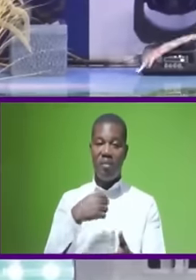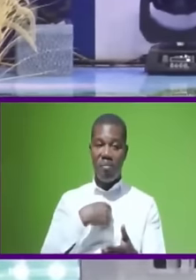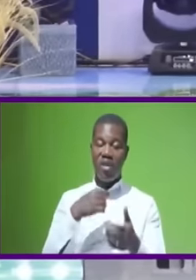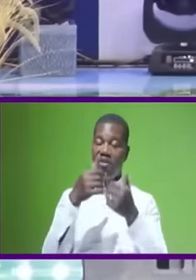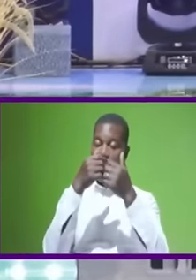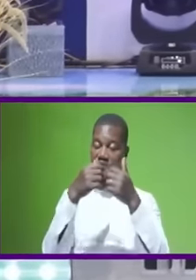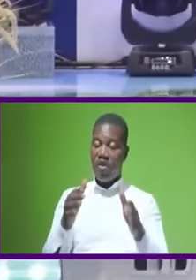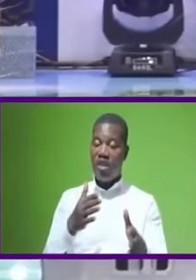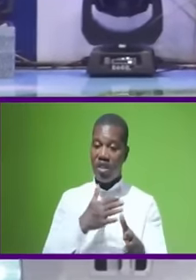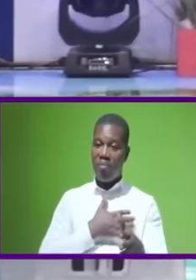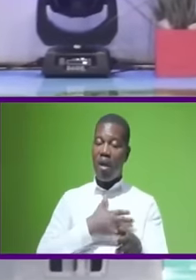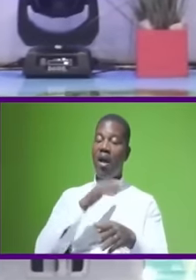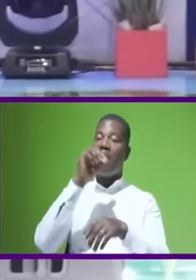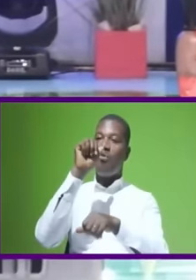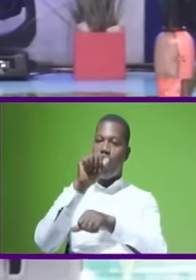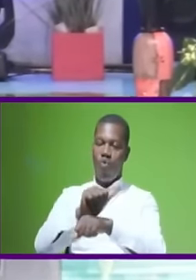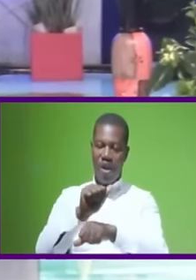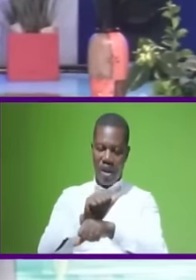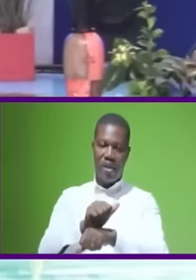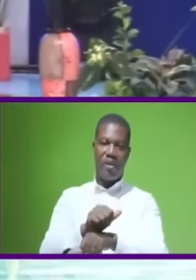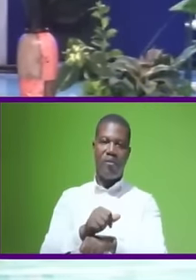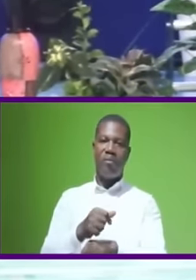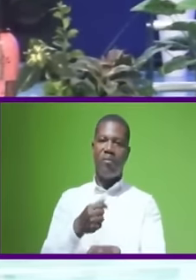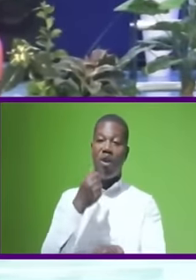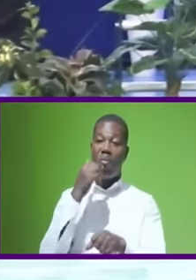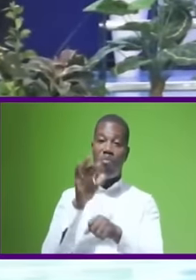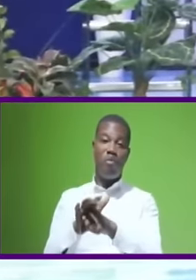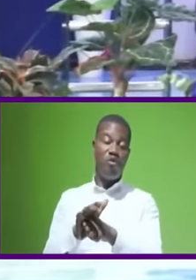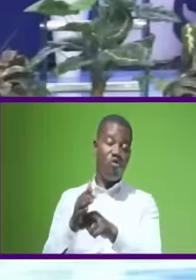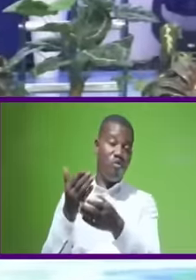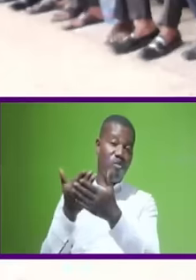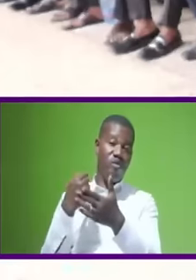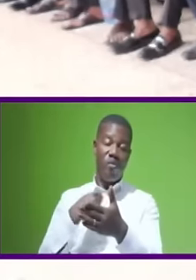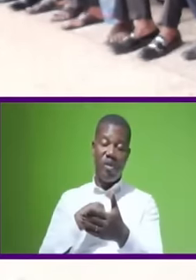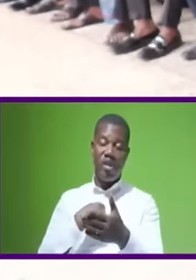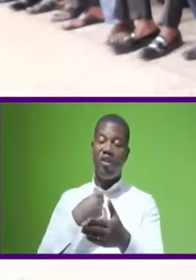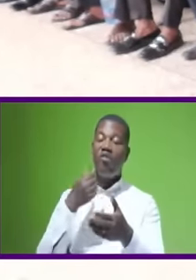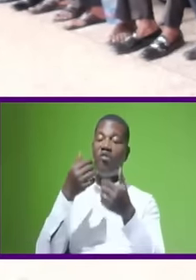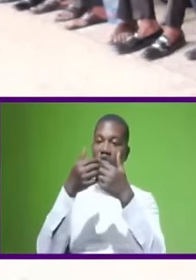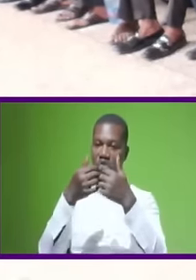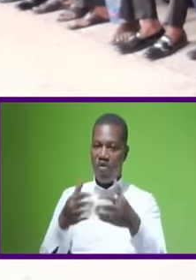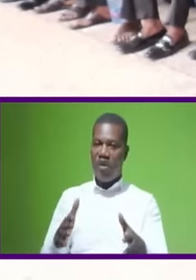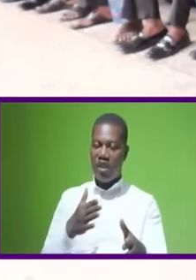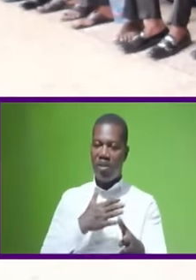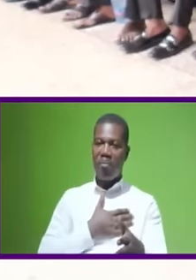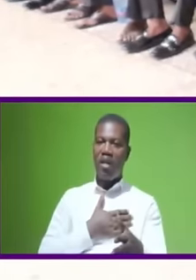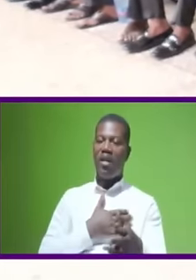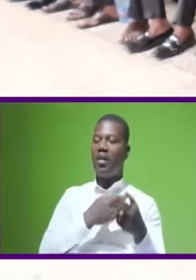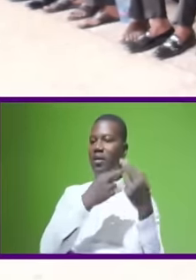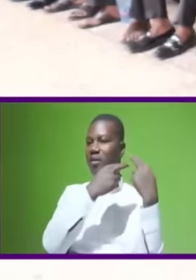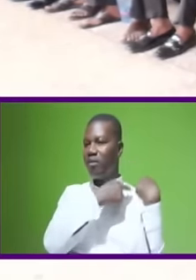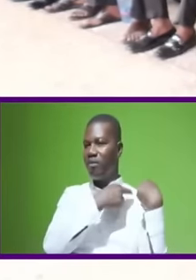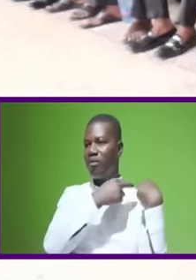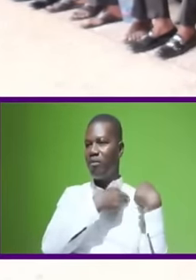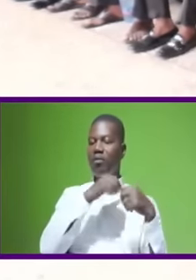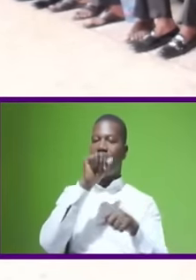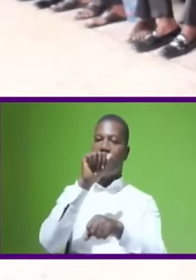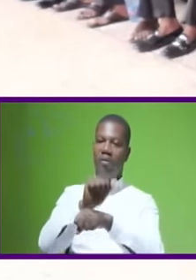continue? That is why I have made you to understand that I shall accomplish and fulfill my